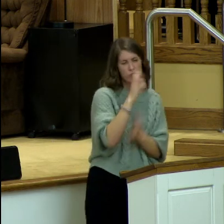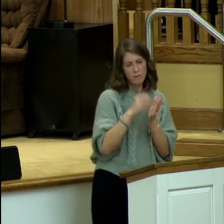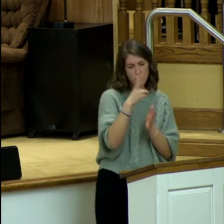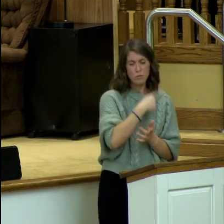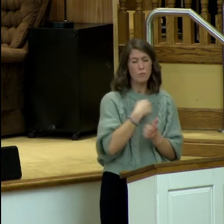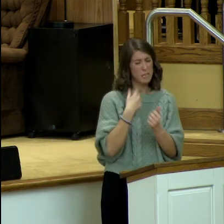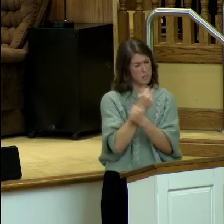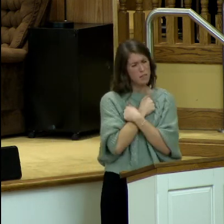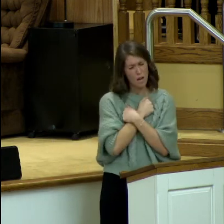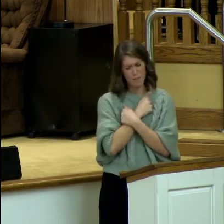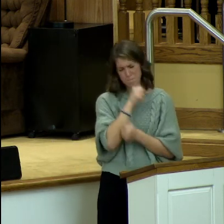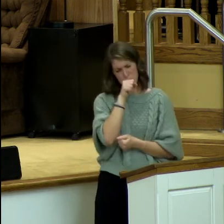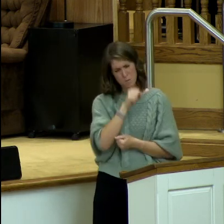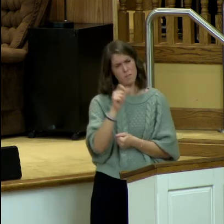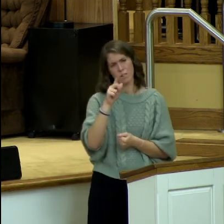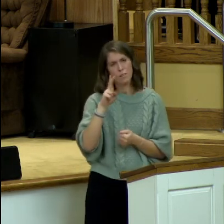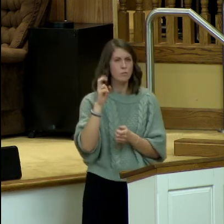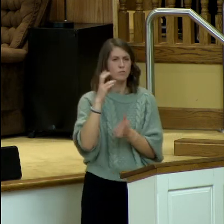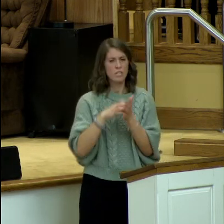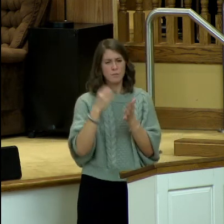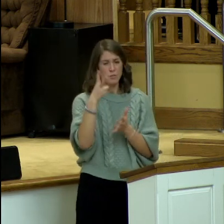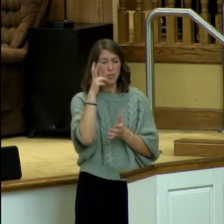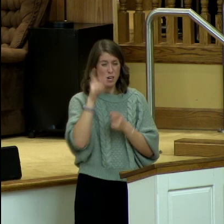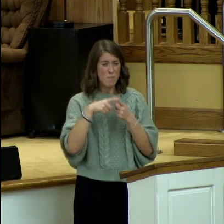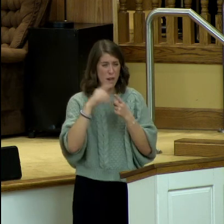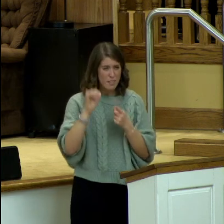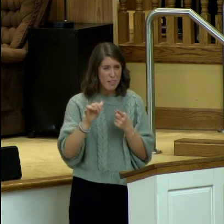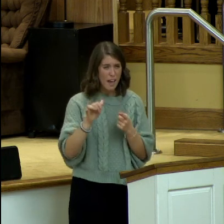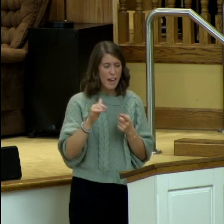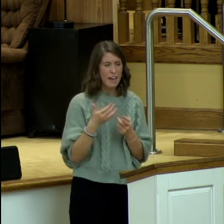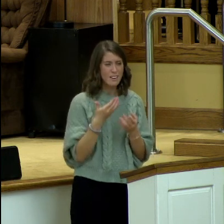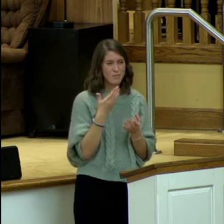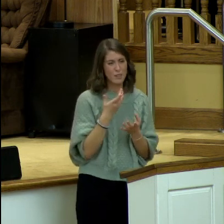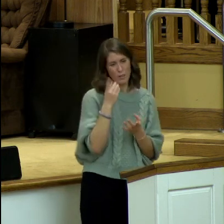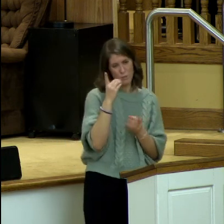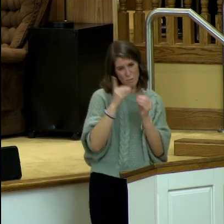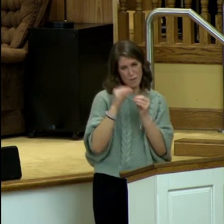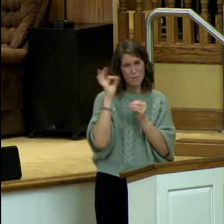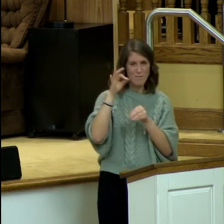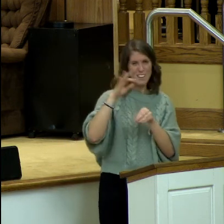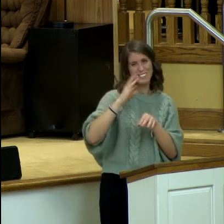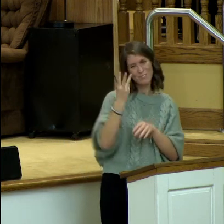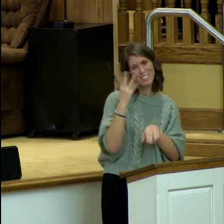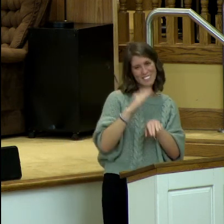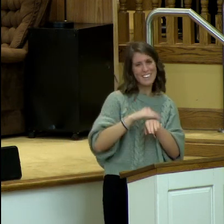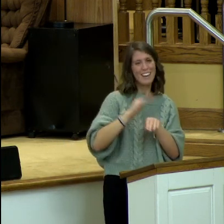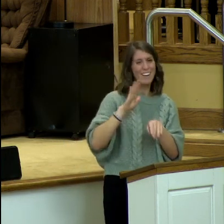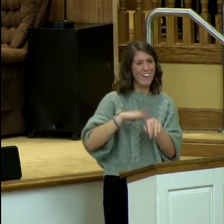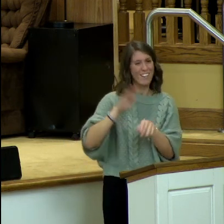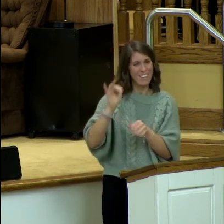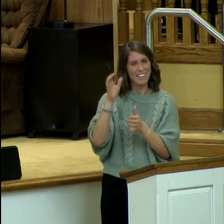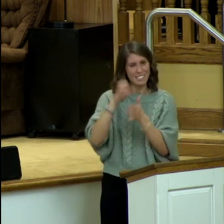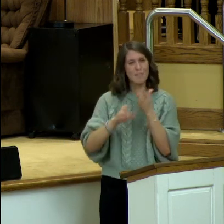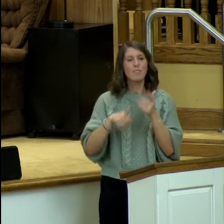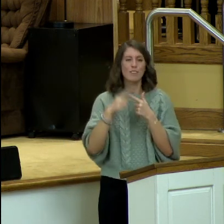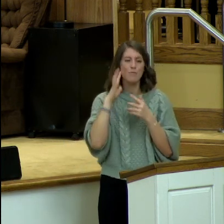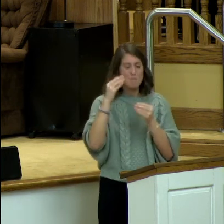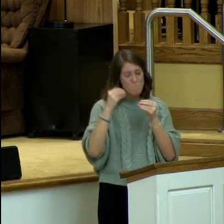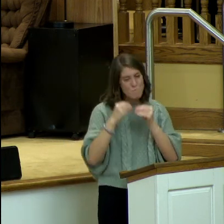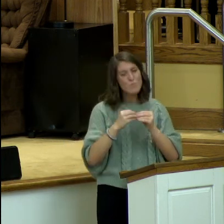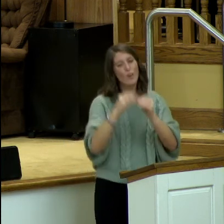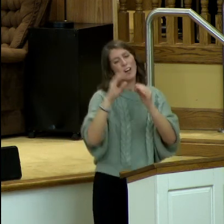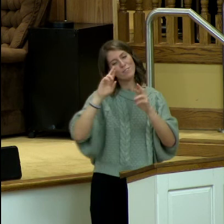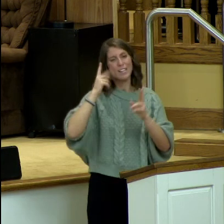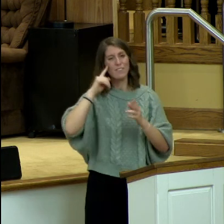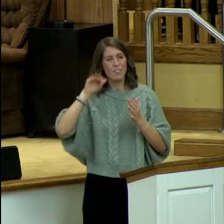love Luke 2. Boy, we've heard a lot about Luke 2, and probably, I'm sorry, just one more message Wednesday night on Luke 2 probably, okay, and then we'll move on, all right, and get ready for